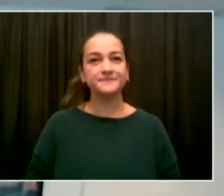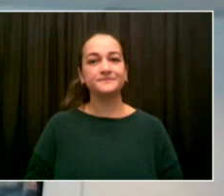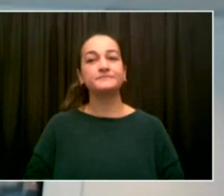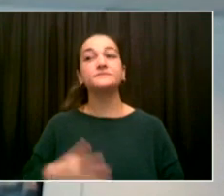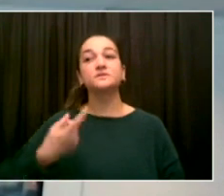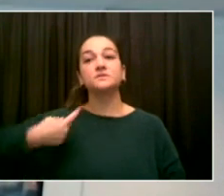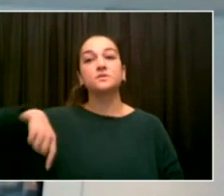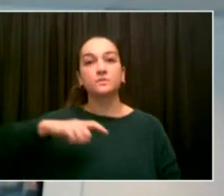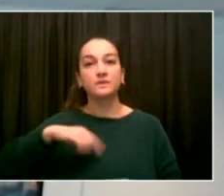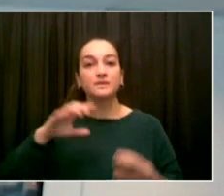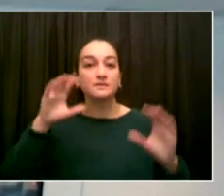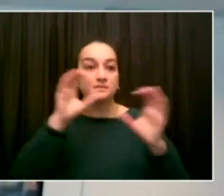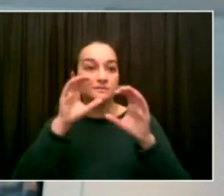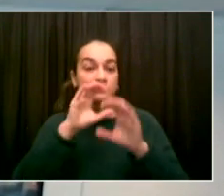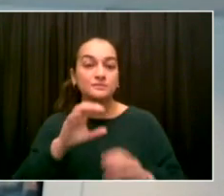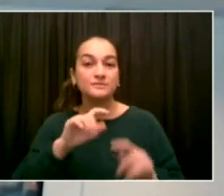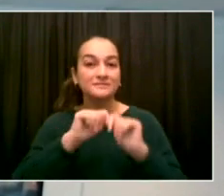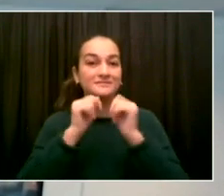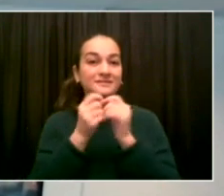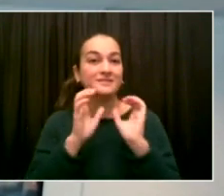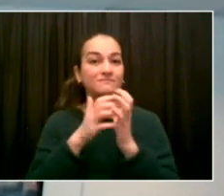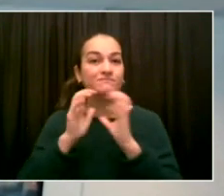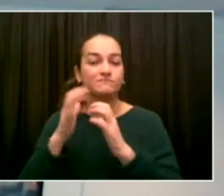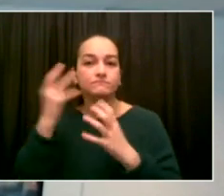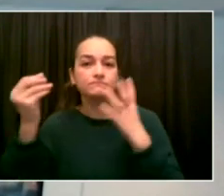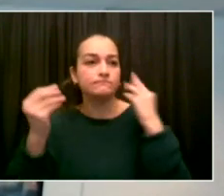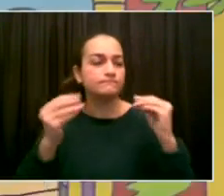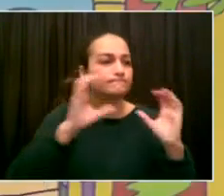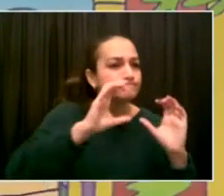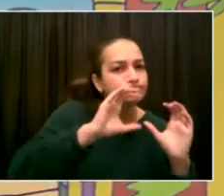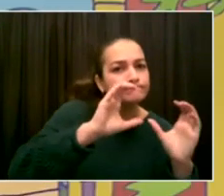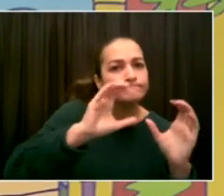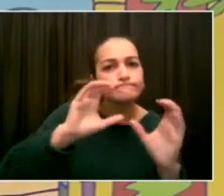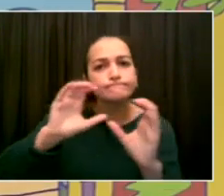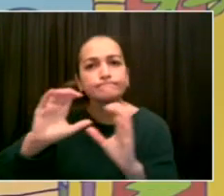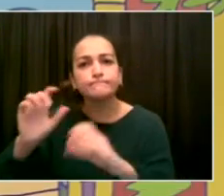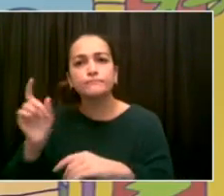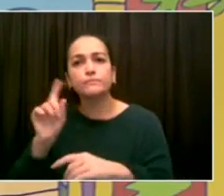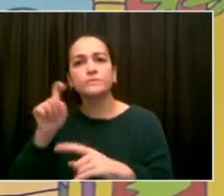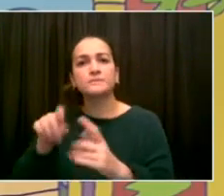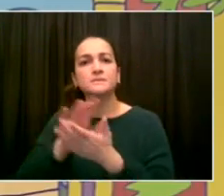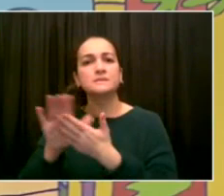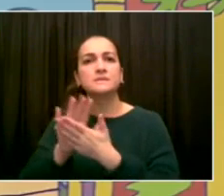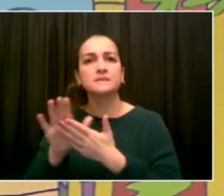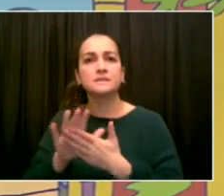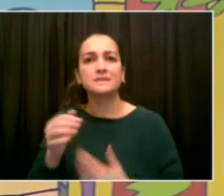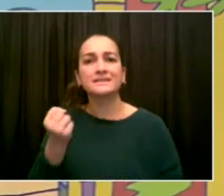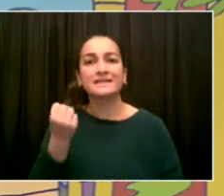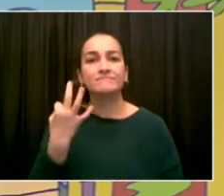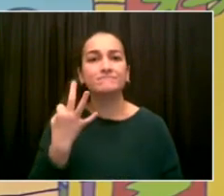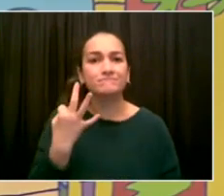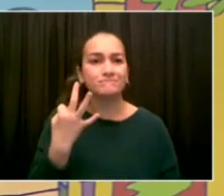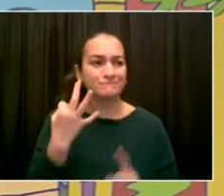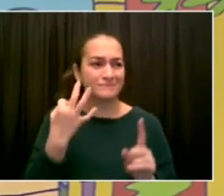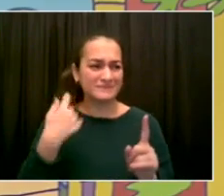mayor had stated, the general public to help in this effort. Thank you. Go ahead, Ari.